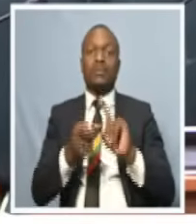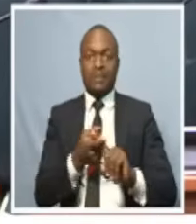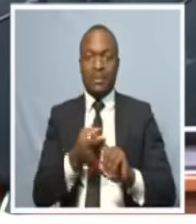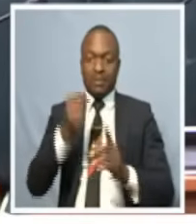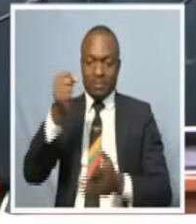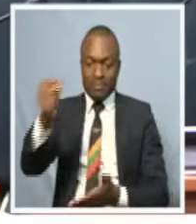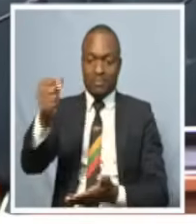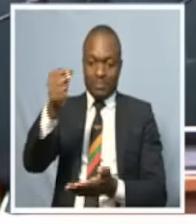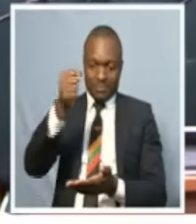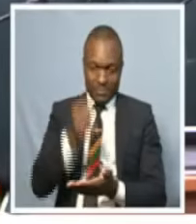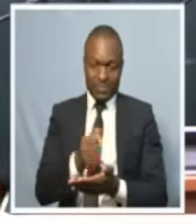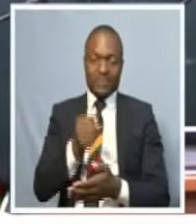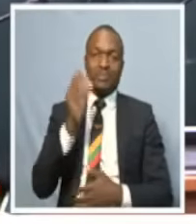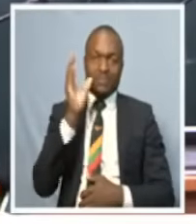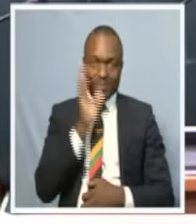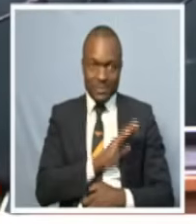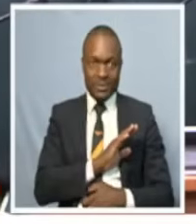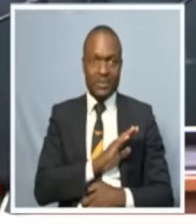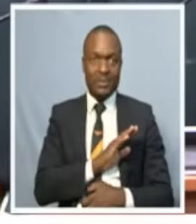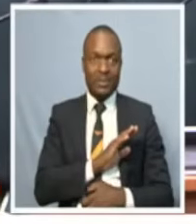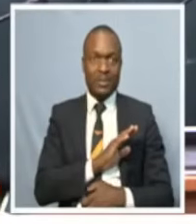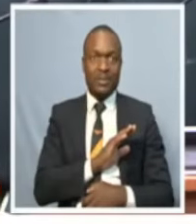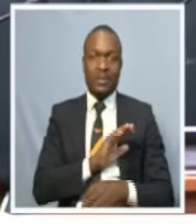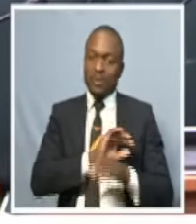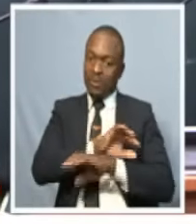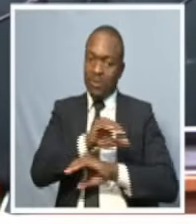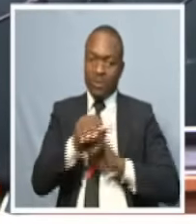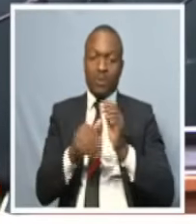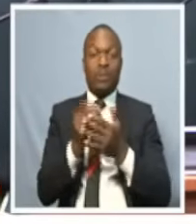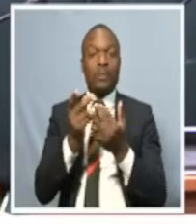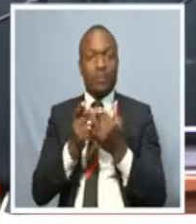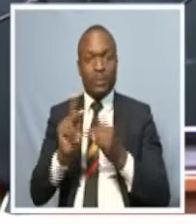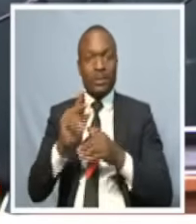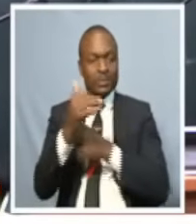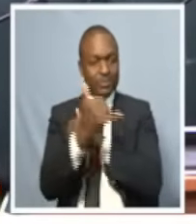been recruited from throughout the country.